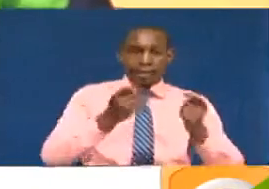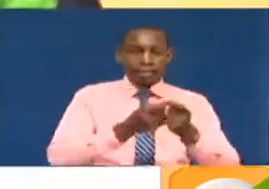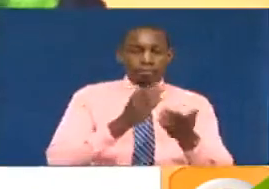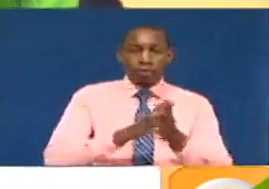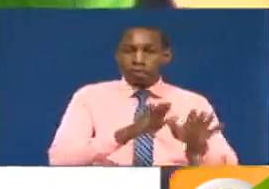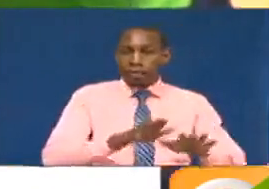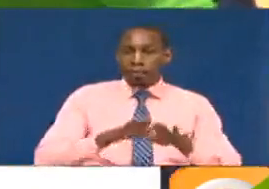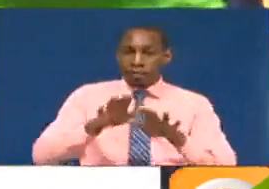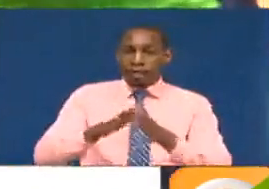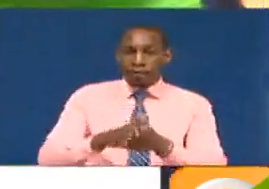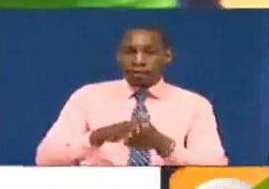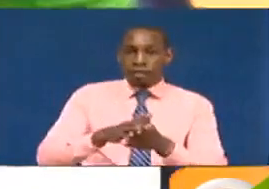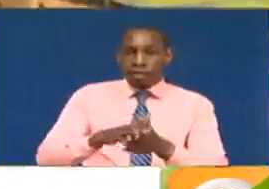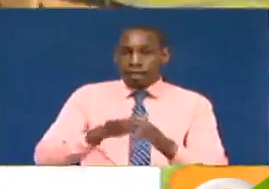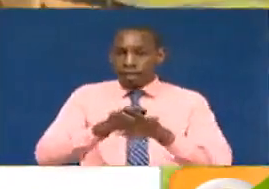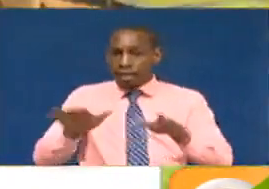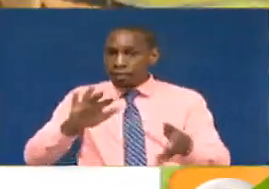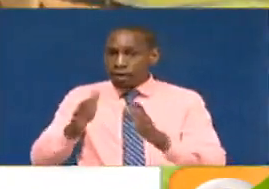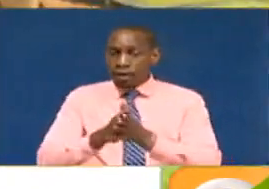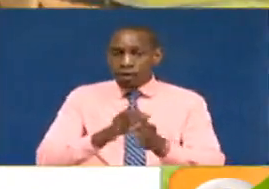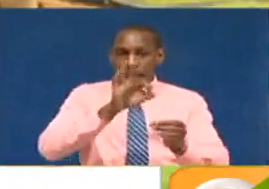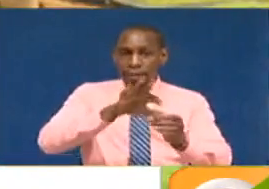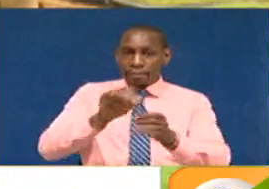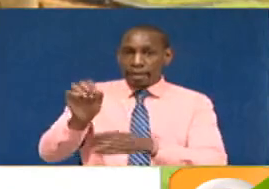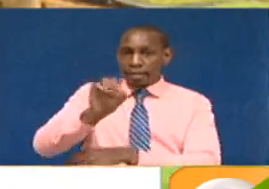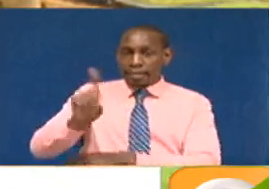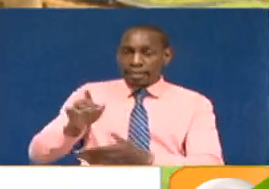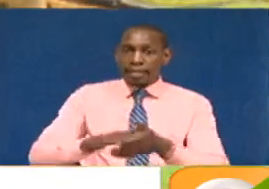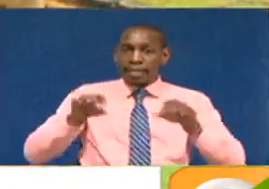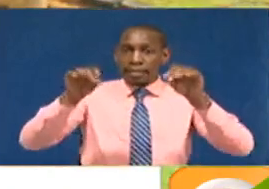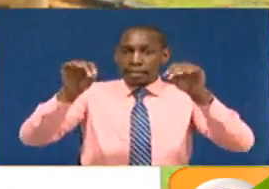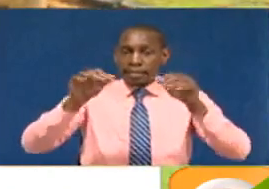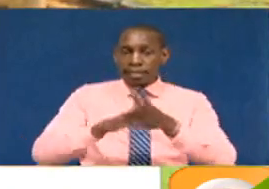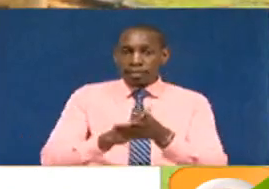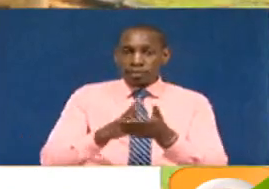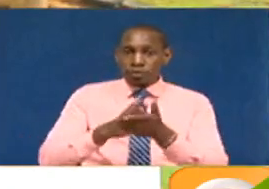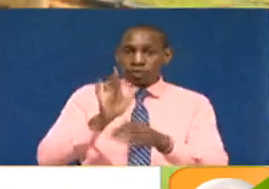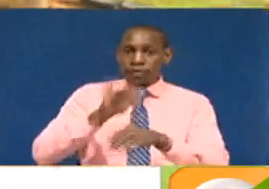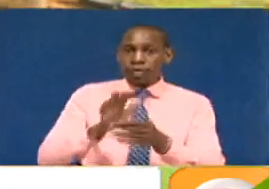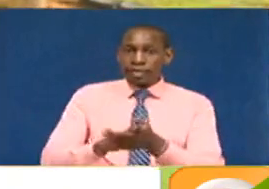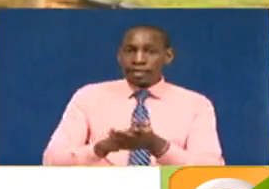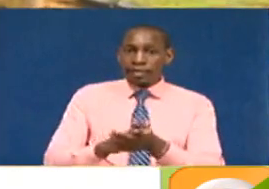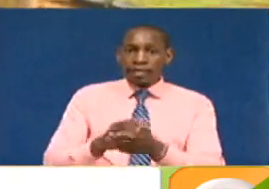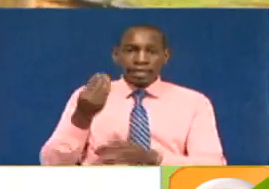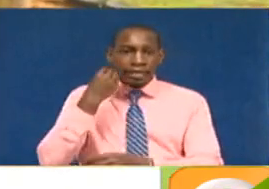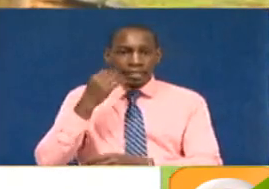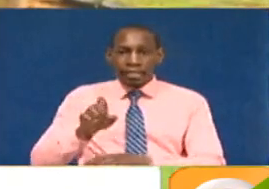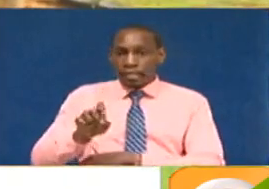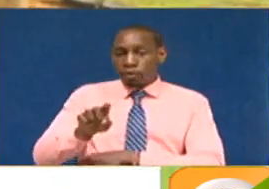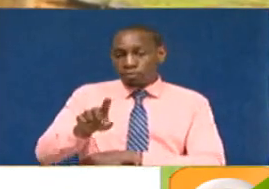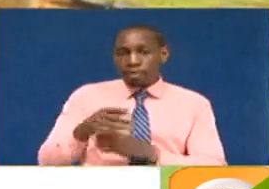the conditions they expose the seedlings to. The soil is prone to pests and diseases. The other thing is